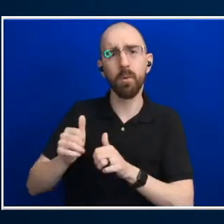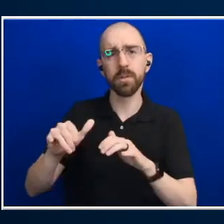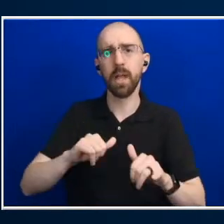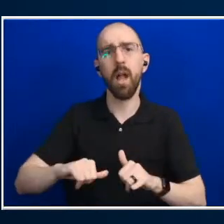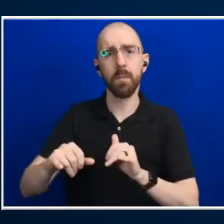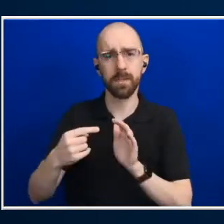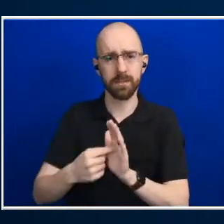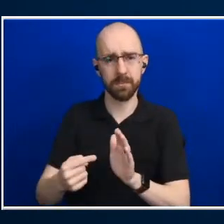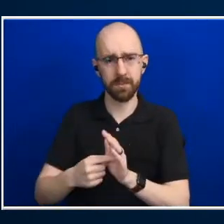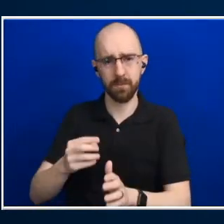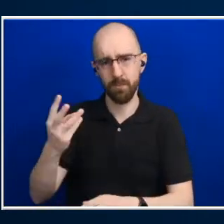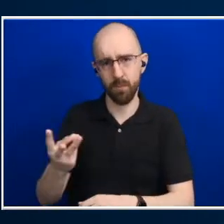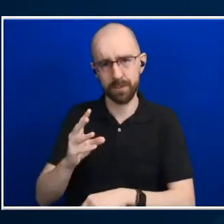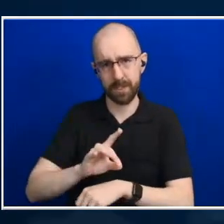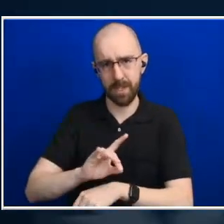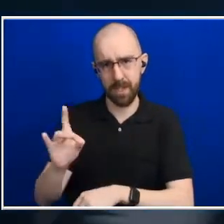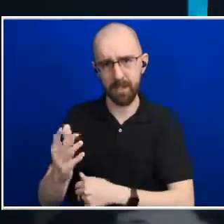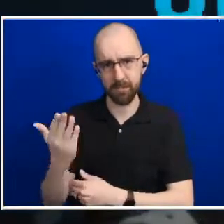8.